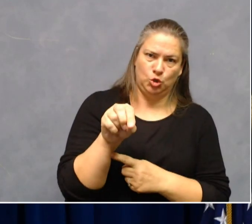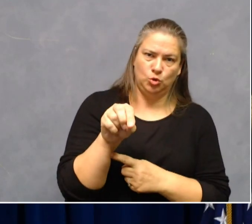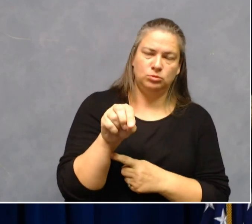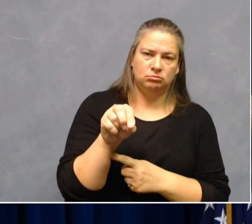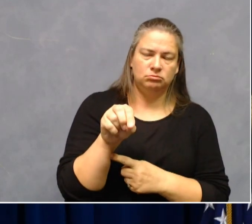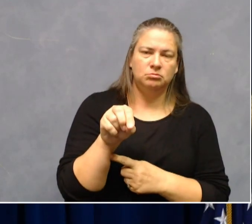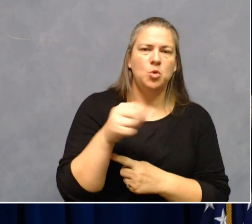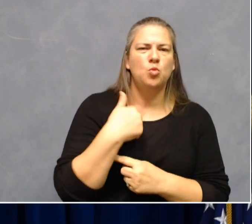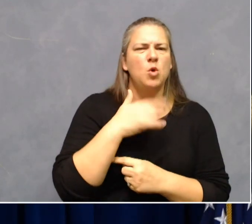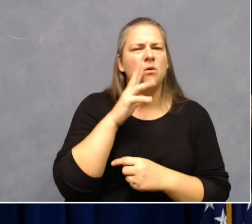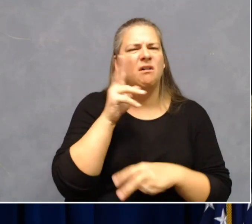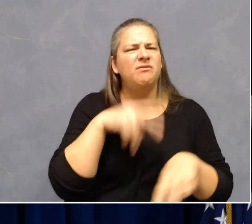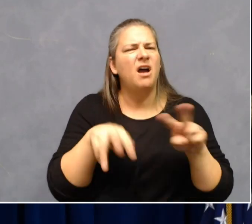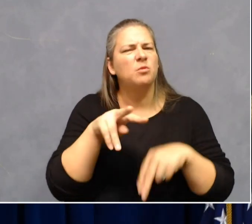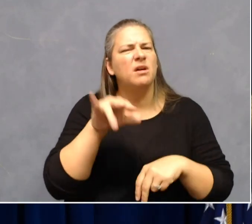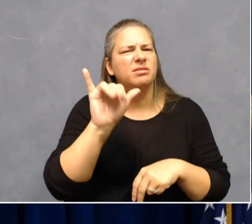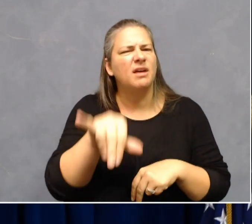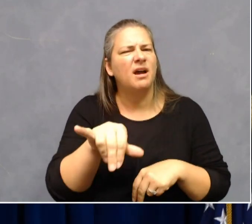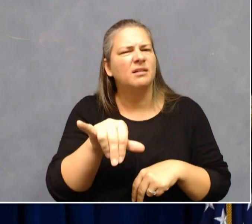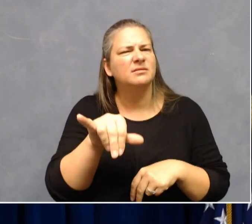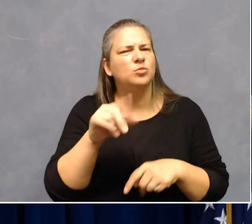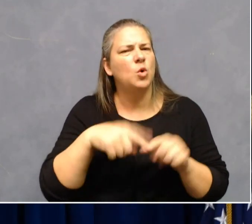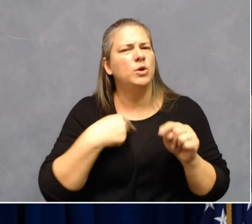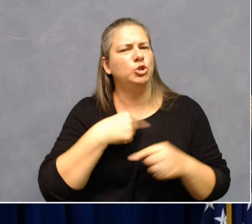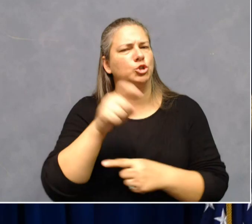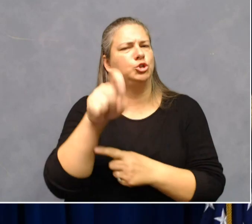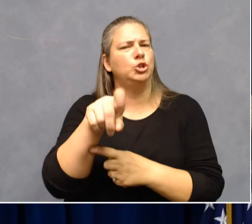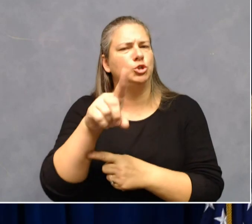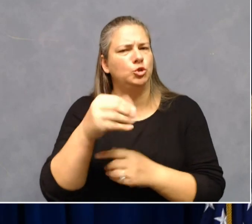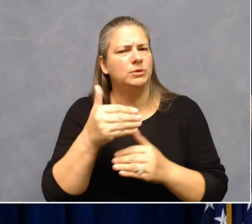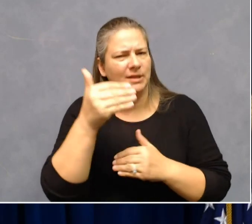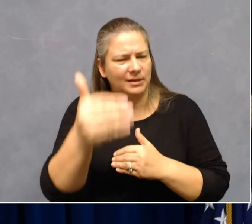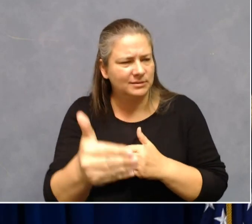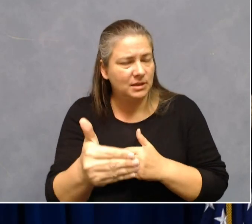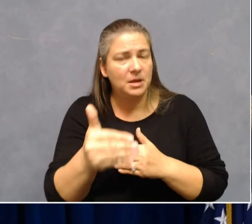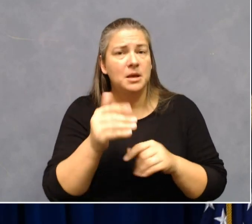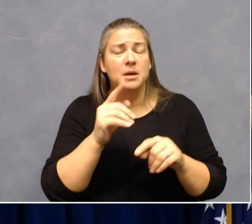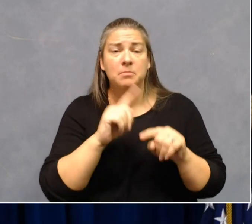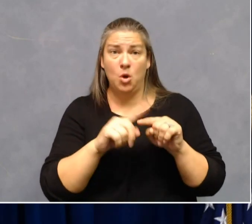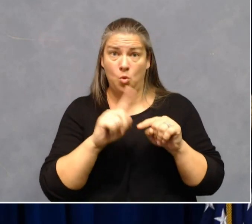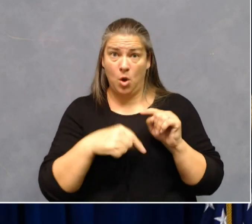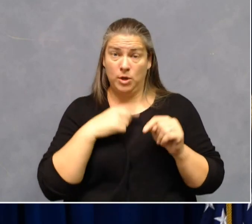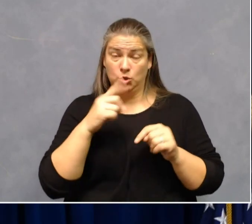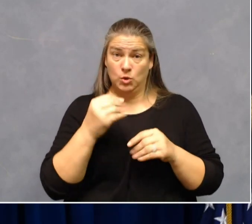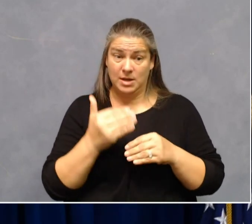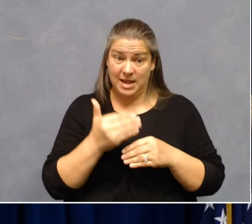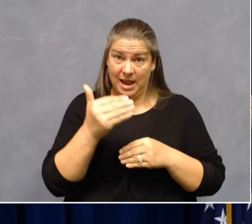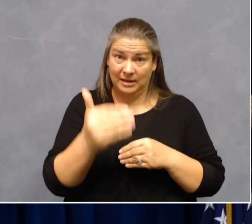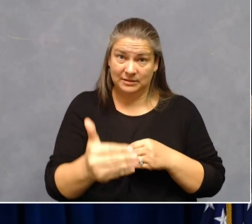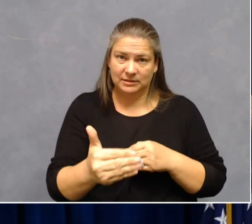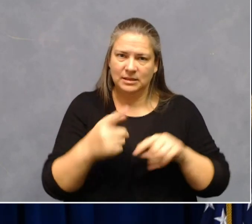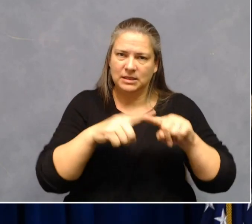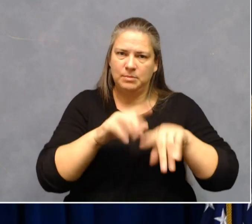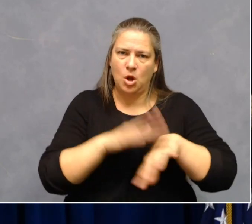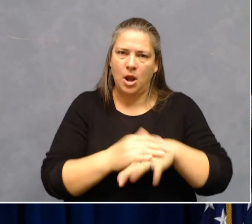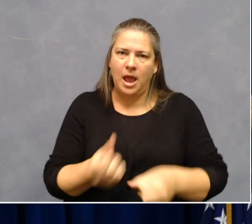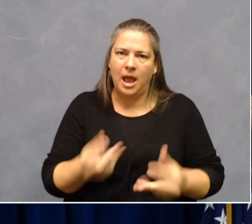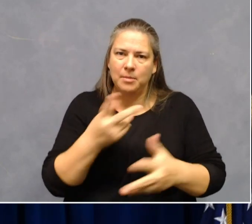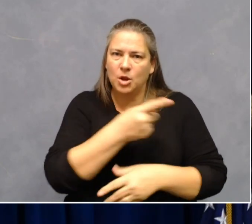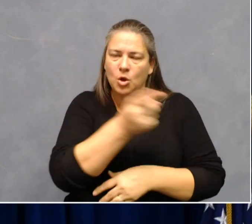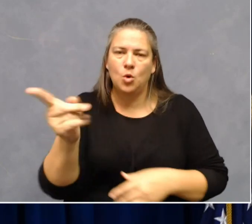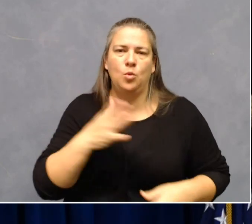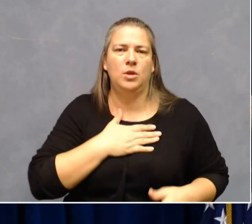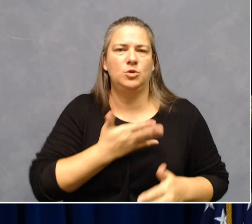those. But the effectiveness of any steps we take depend on the number of people that are willing to follow them, right?